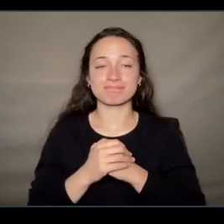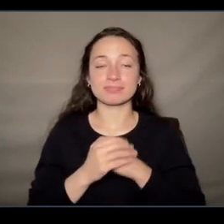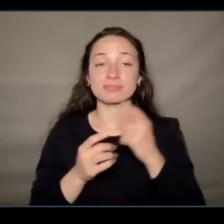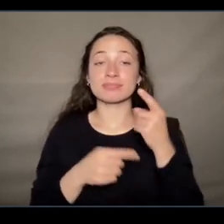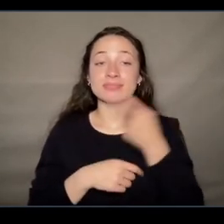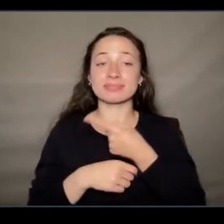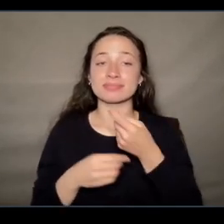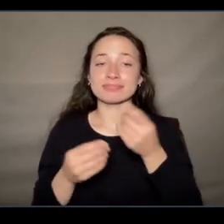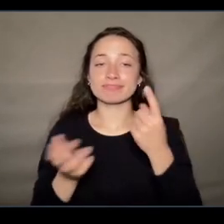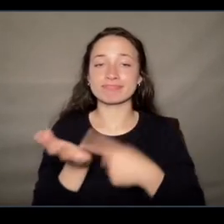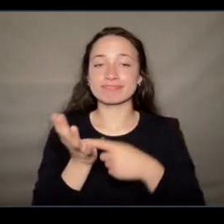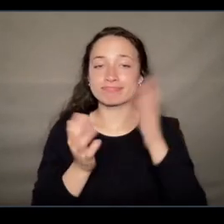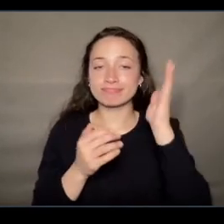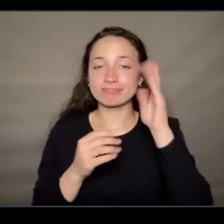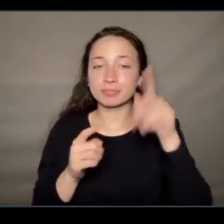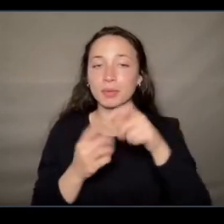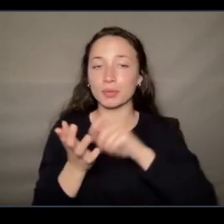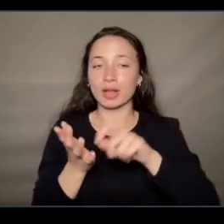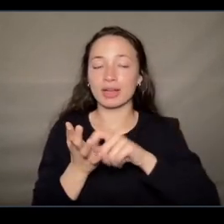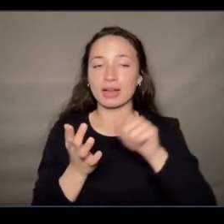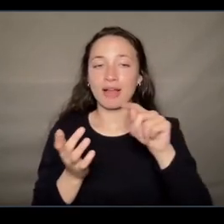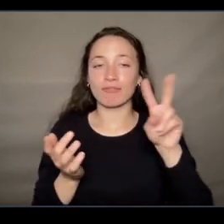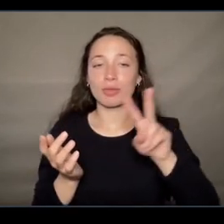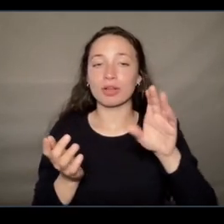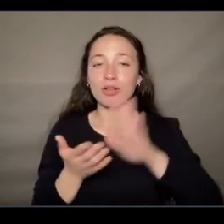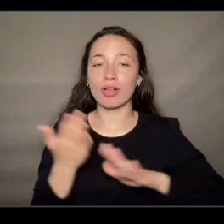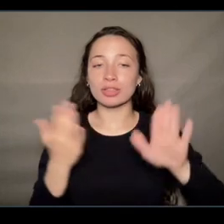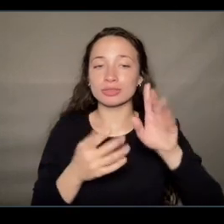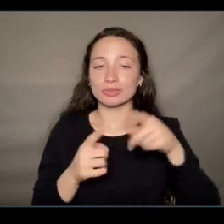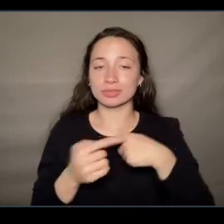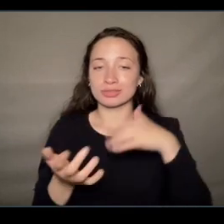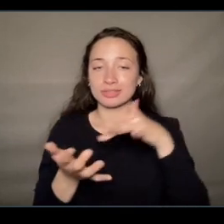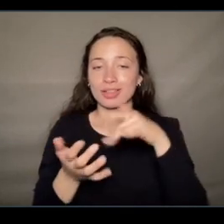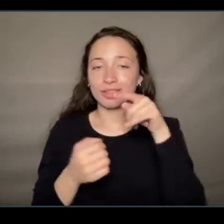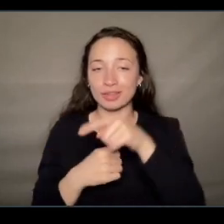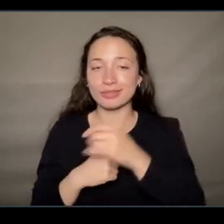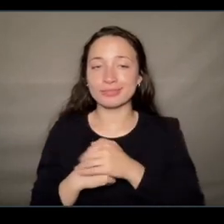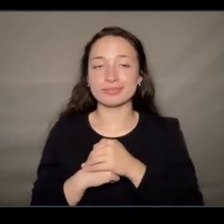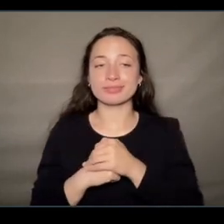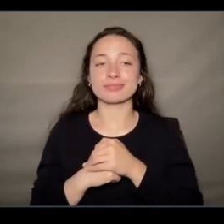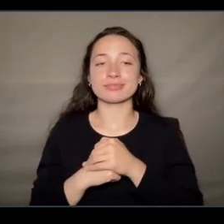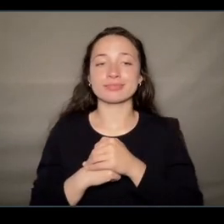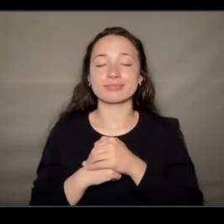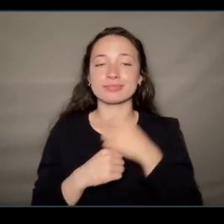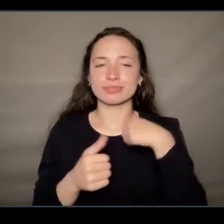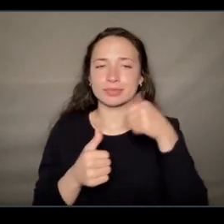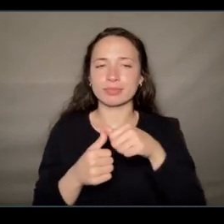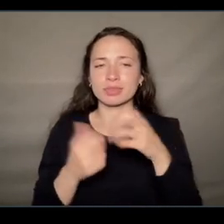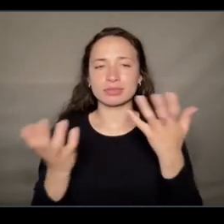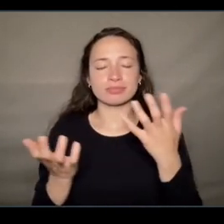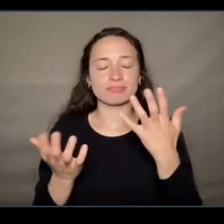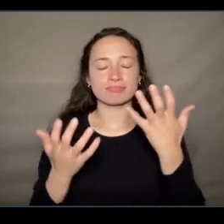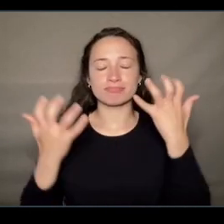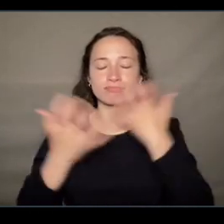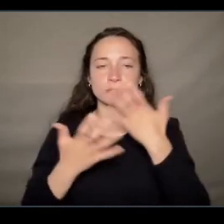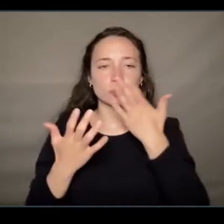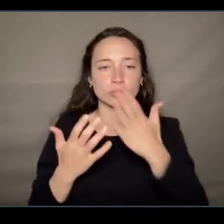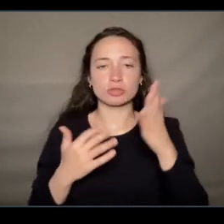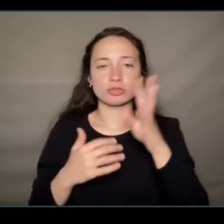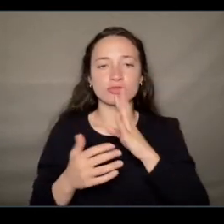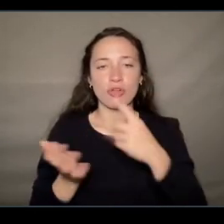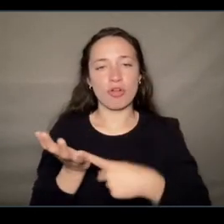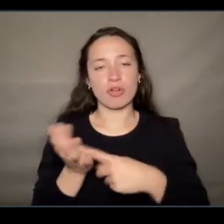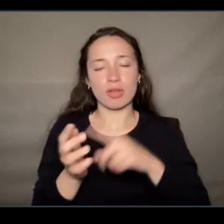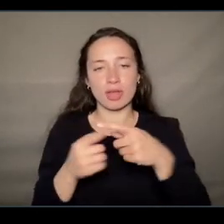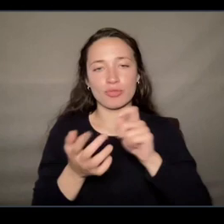Barry Lopez gave a talk about writing at Vermont College when I was studying there. And I remember, it was just the